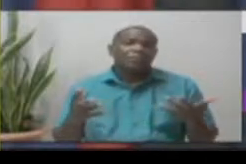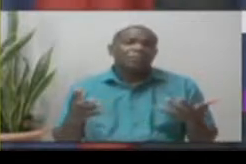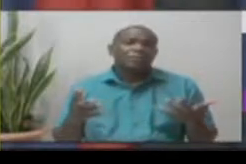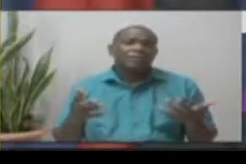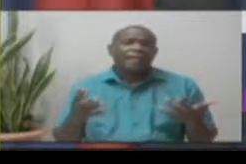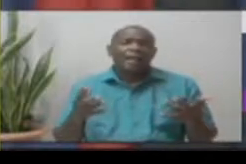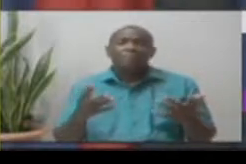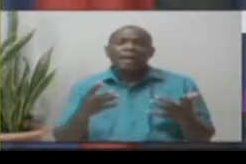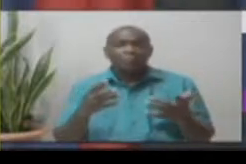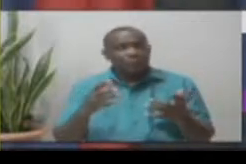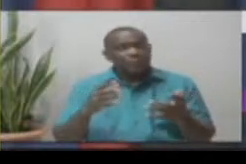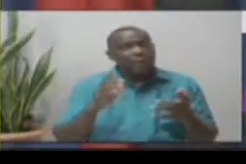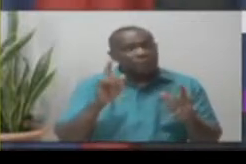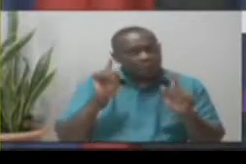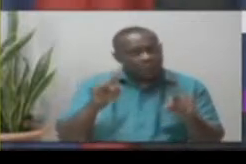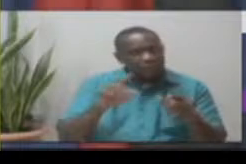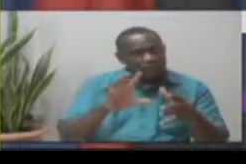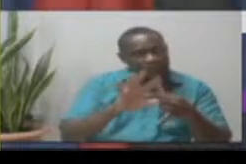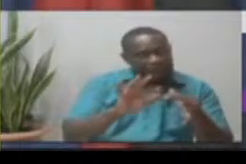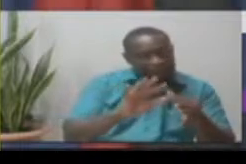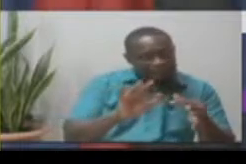We're almost there.